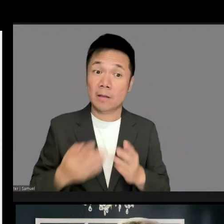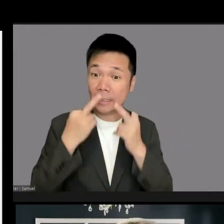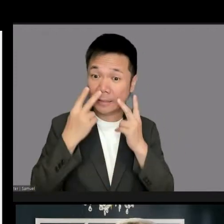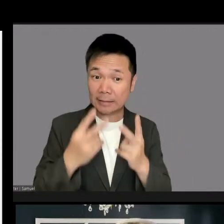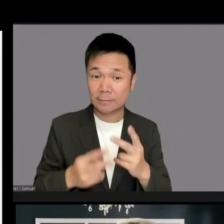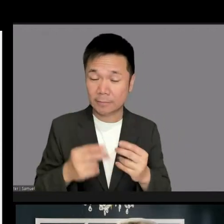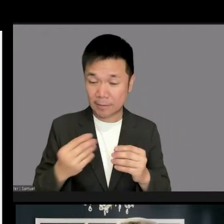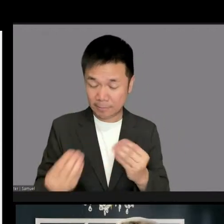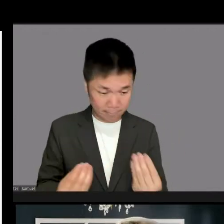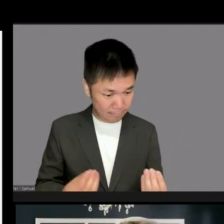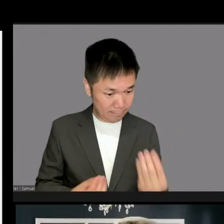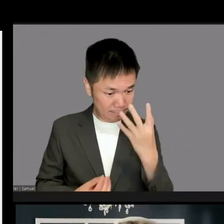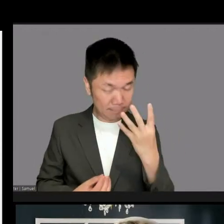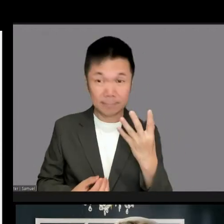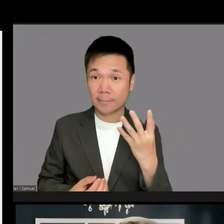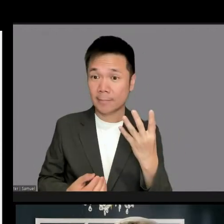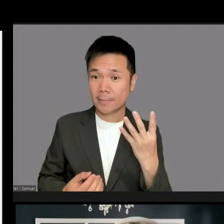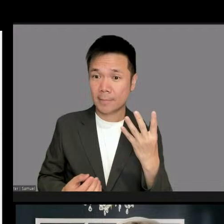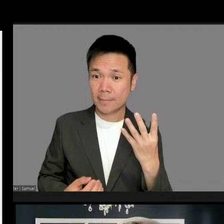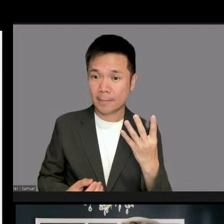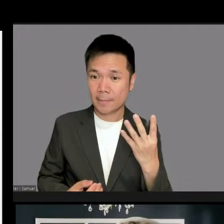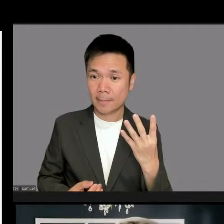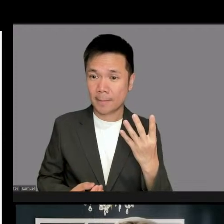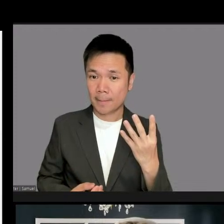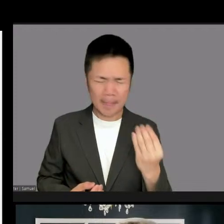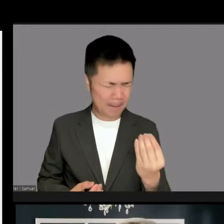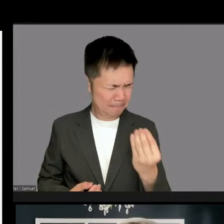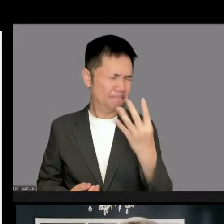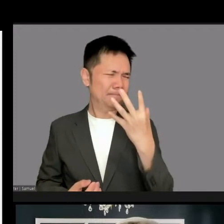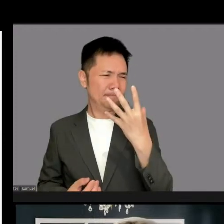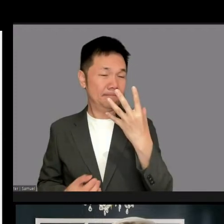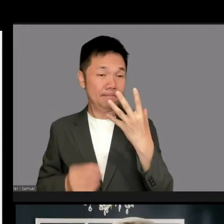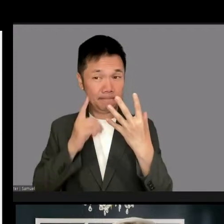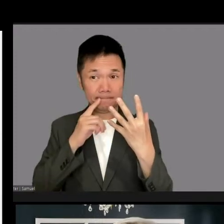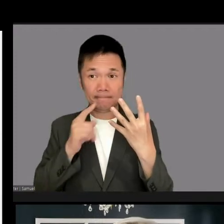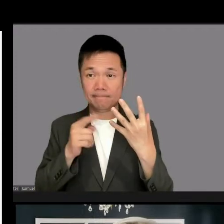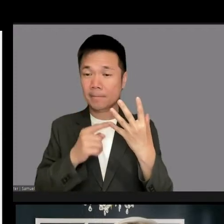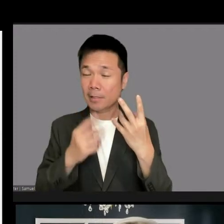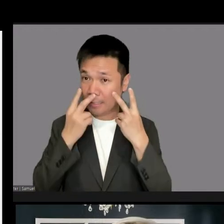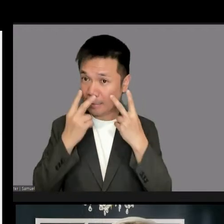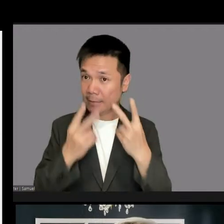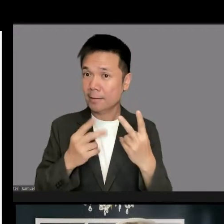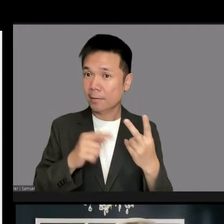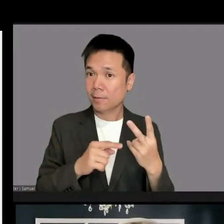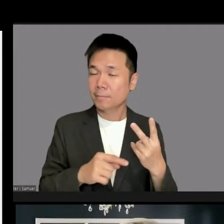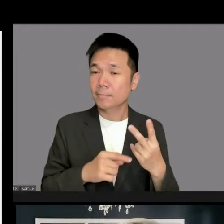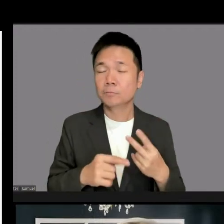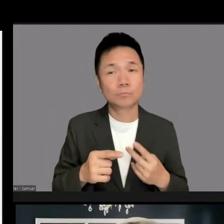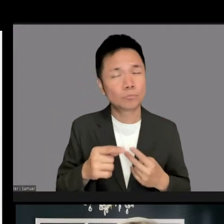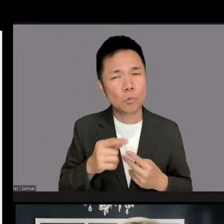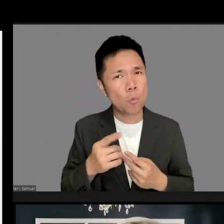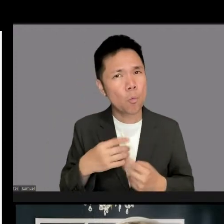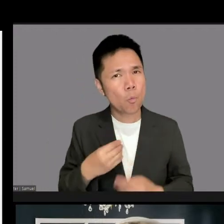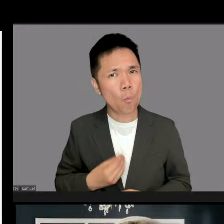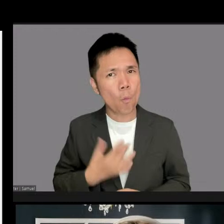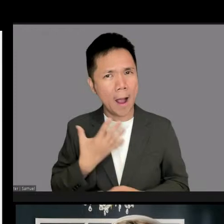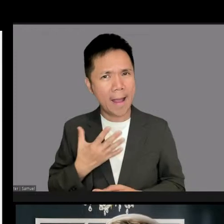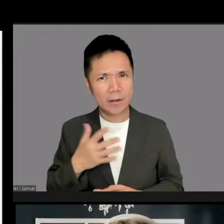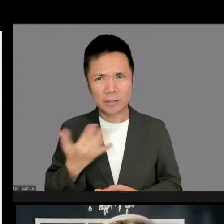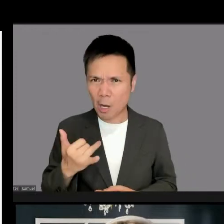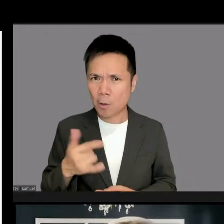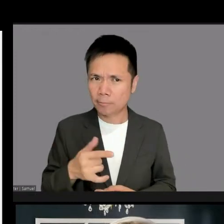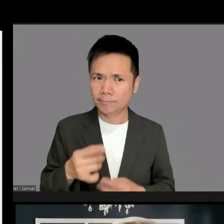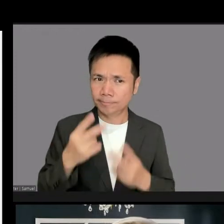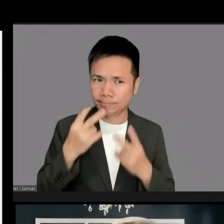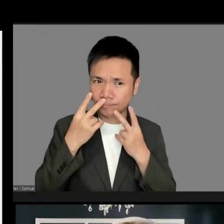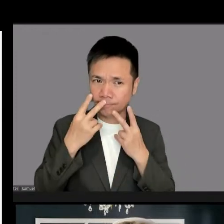up. It's usually in like a really bright green or a bright blue. Sometimes it's white or yellow. It just depends on what